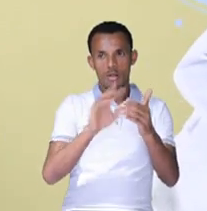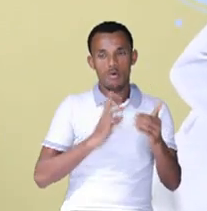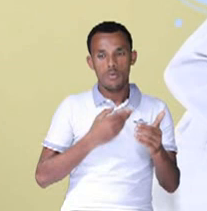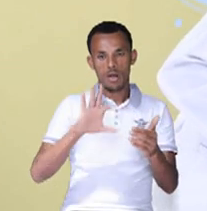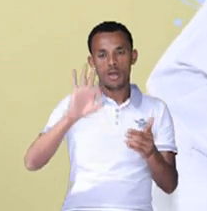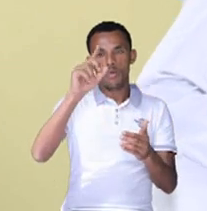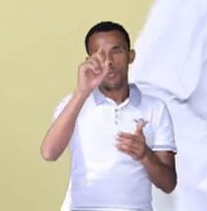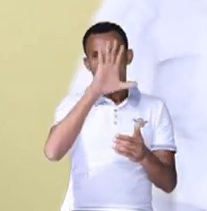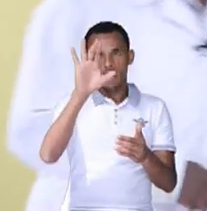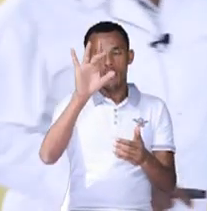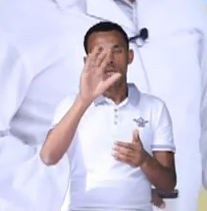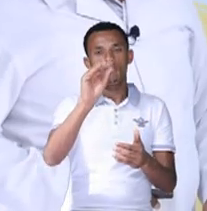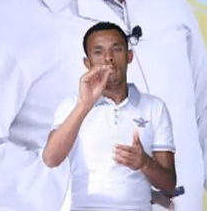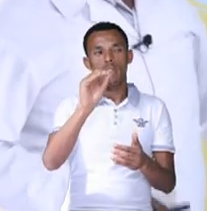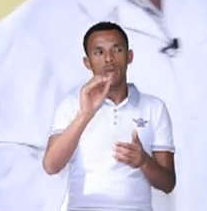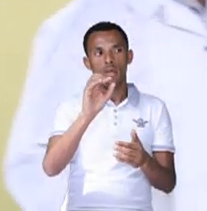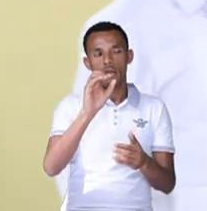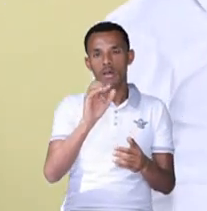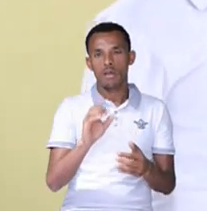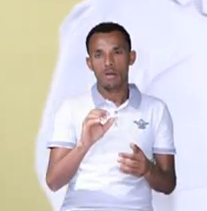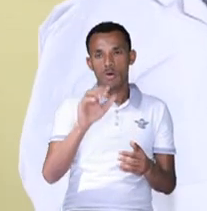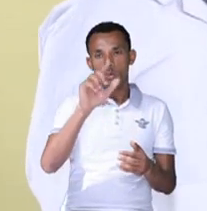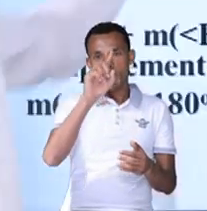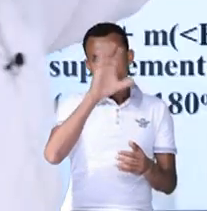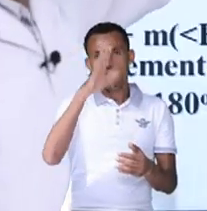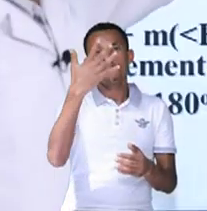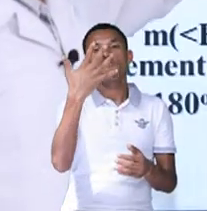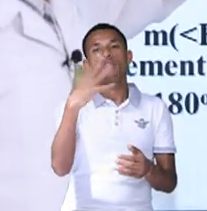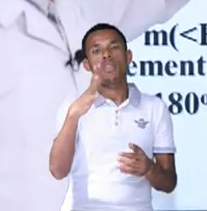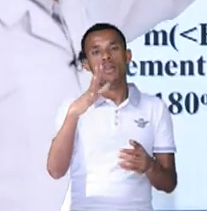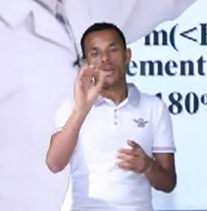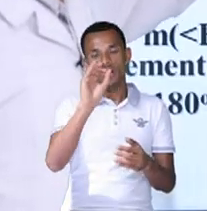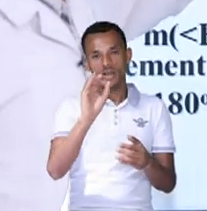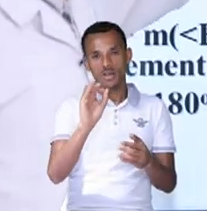get 115 degree. So this one is measure angle A is